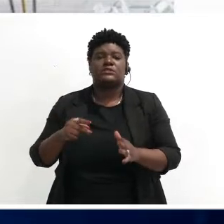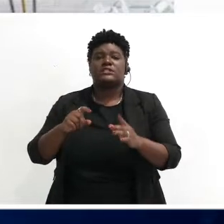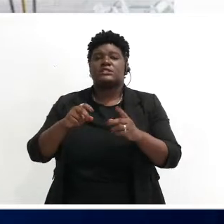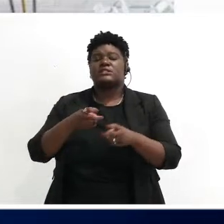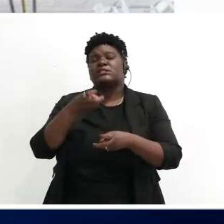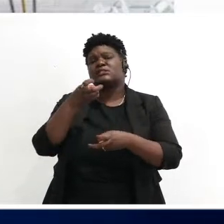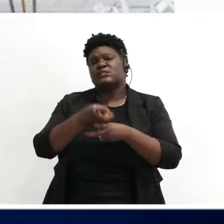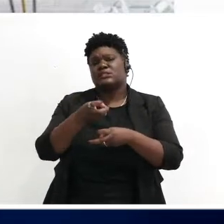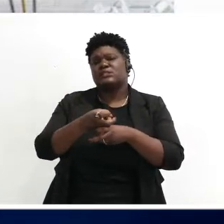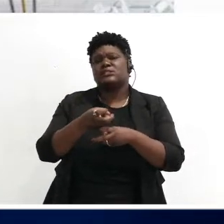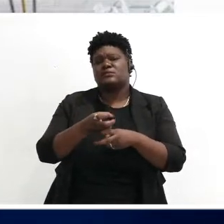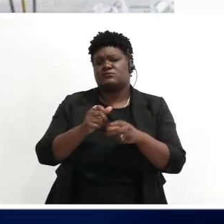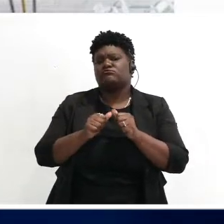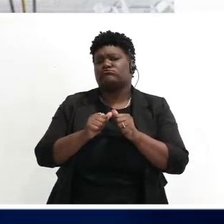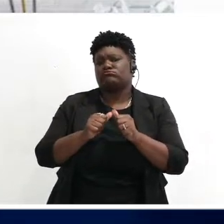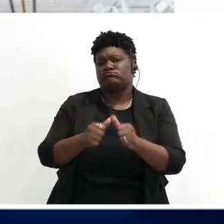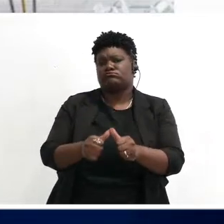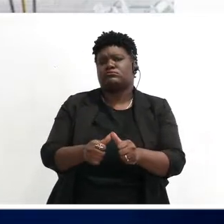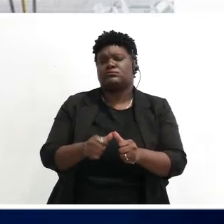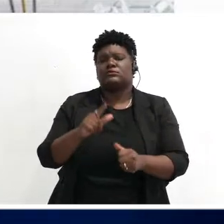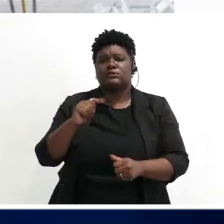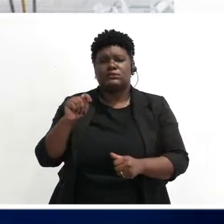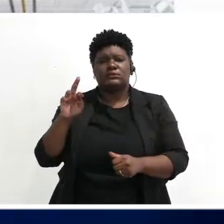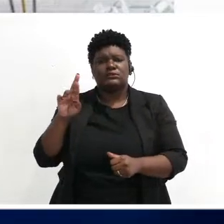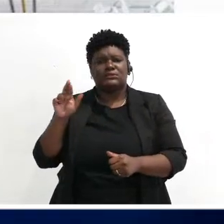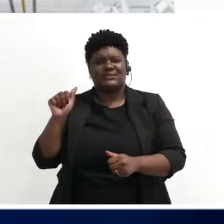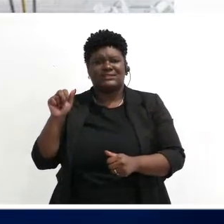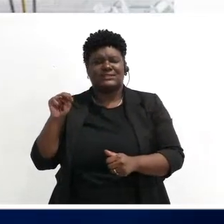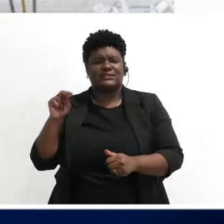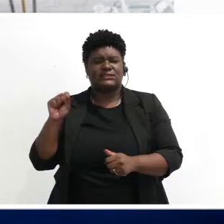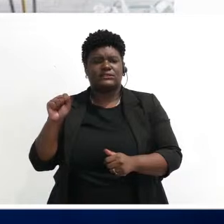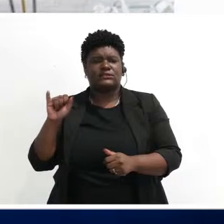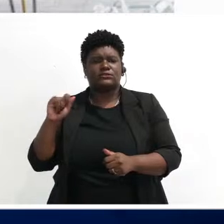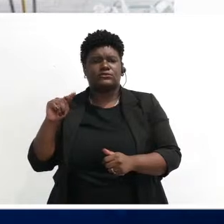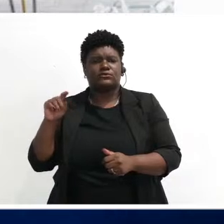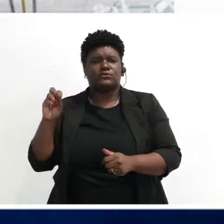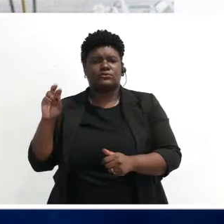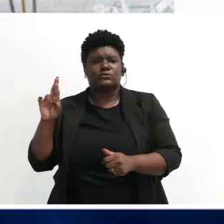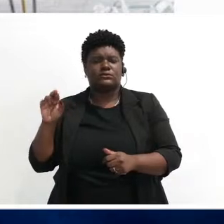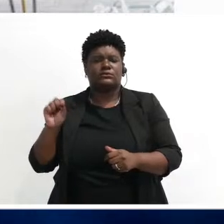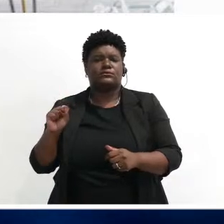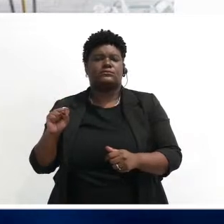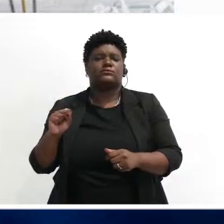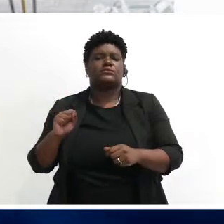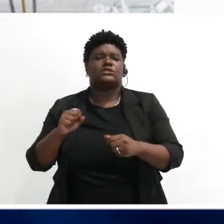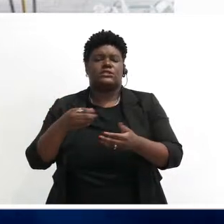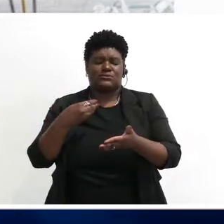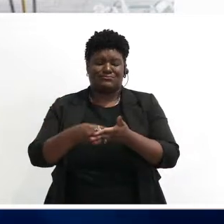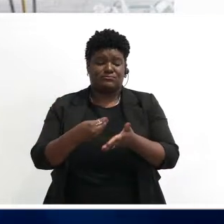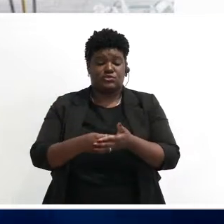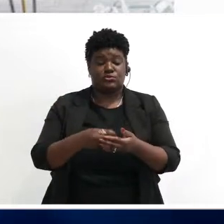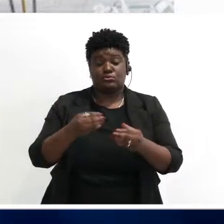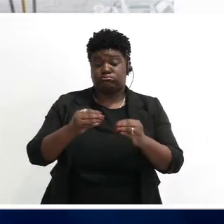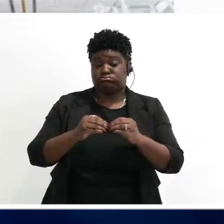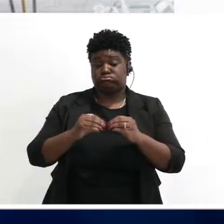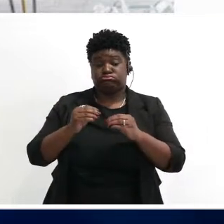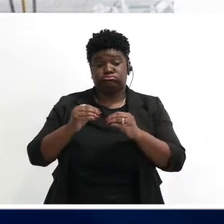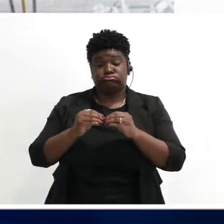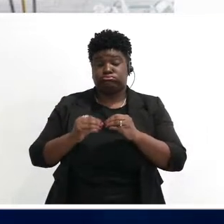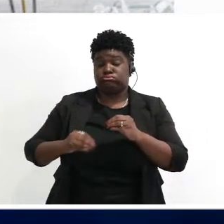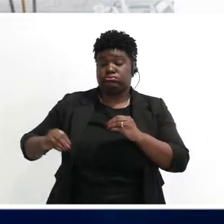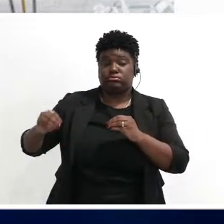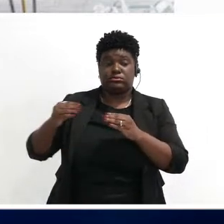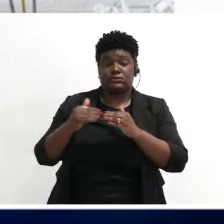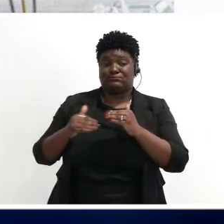transistor keeps going up, and yield becomes an issue, especially on large chips with billions of